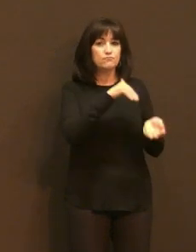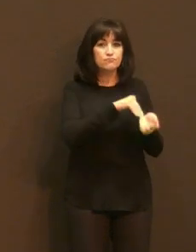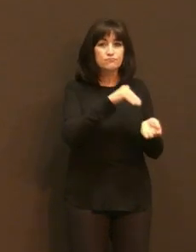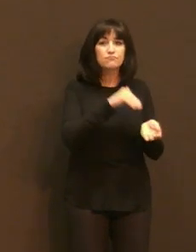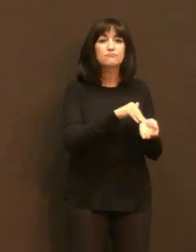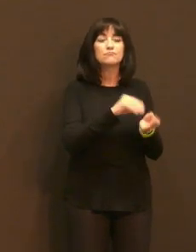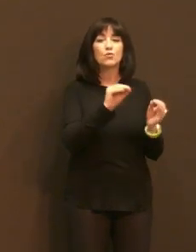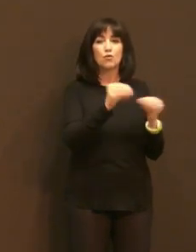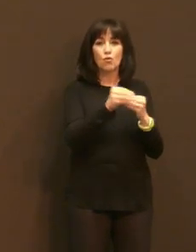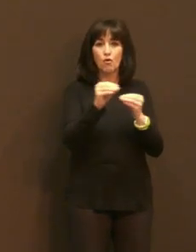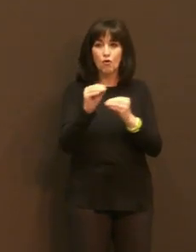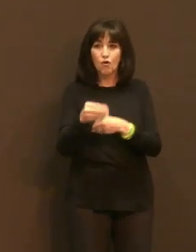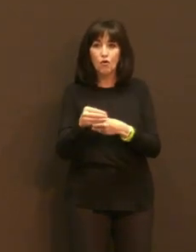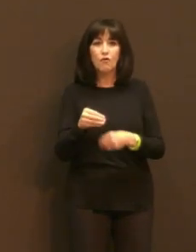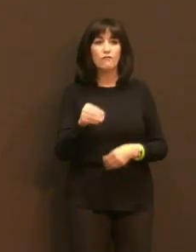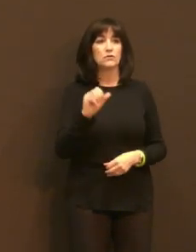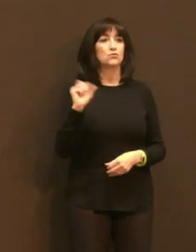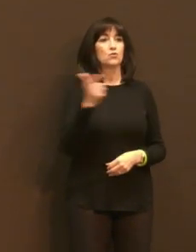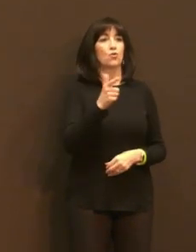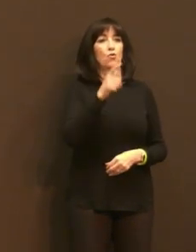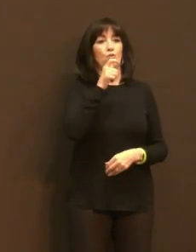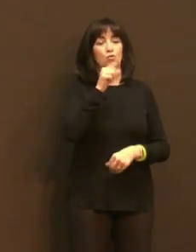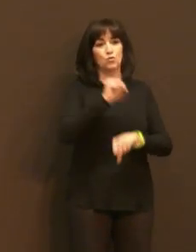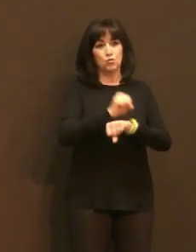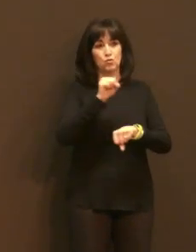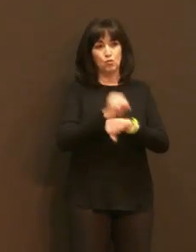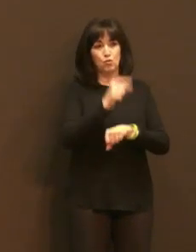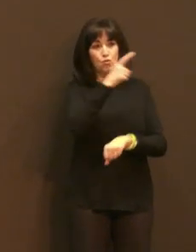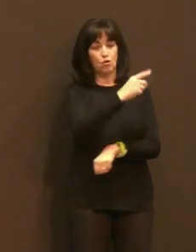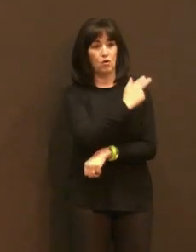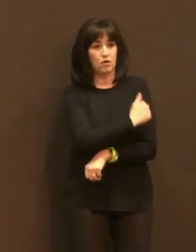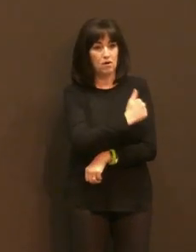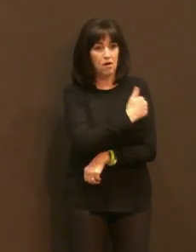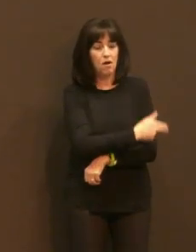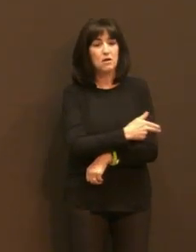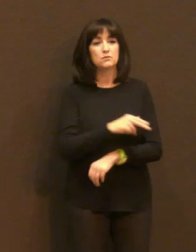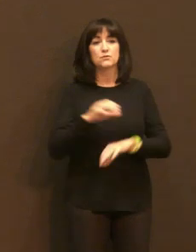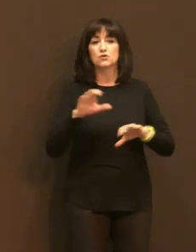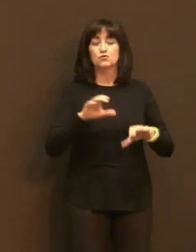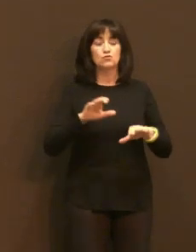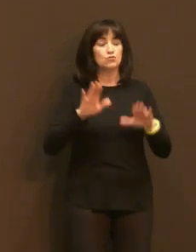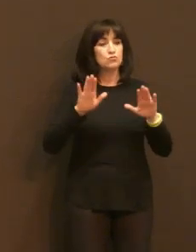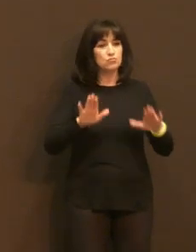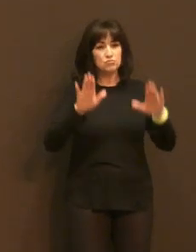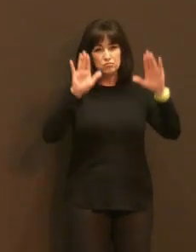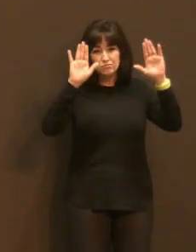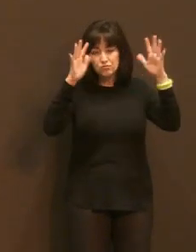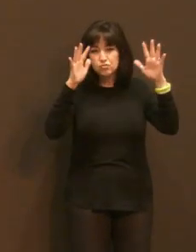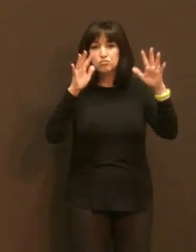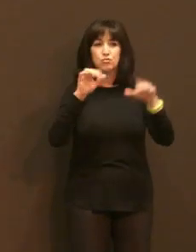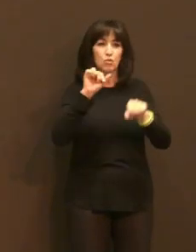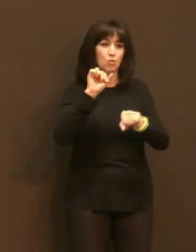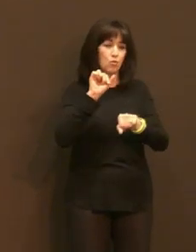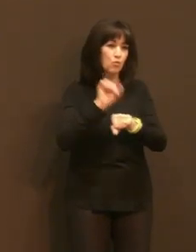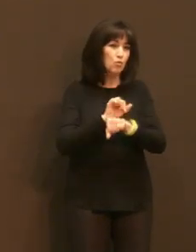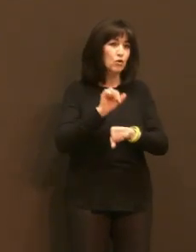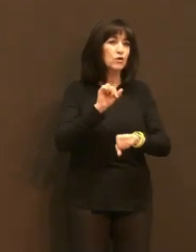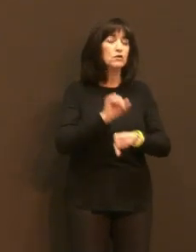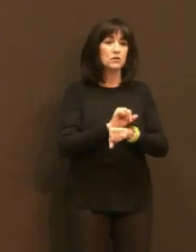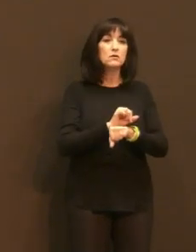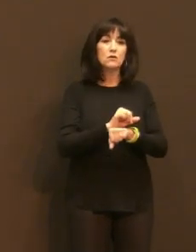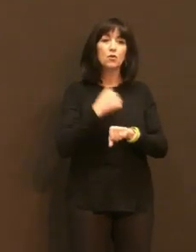frontline employees at those hospitals, the tremendous work that they're doing. We're going to go through